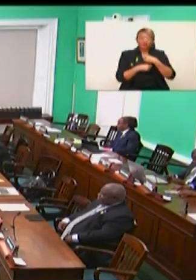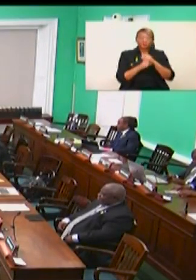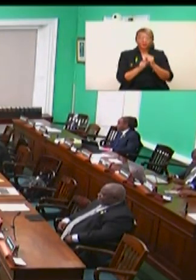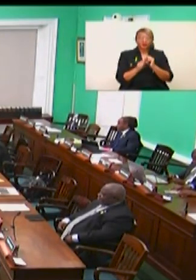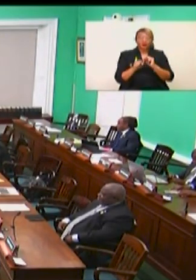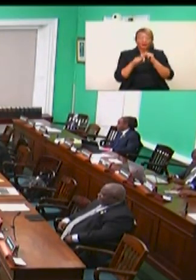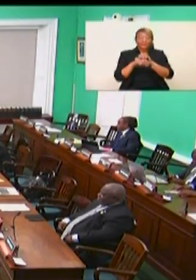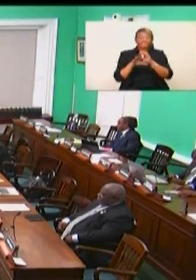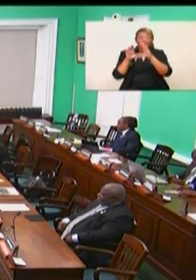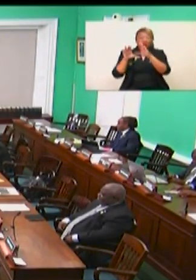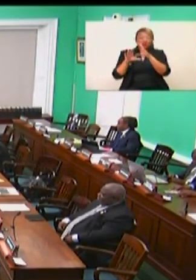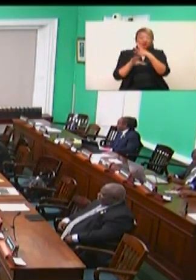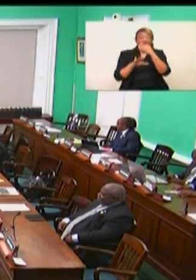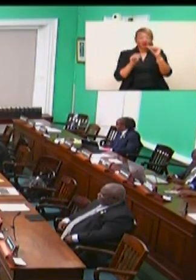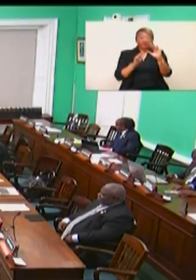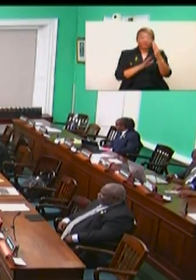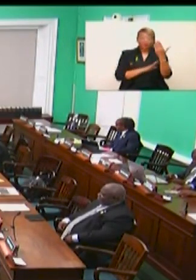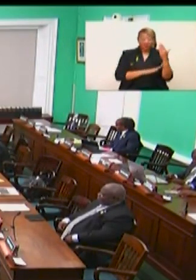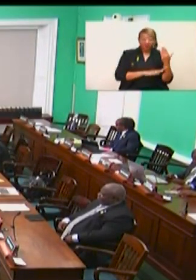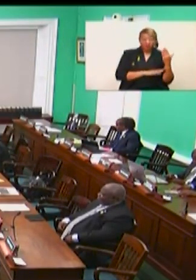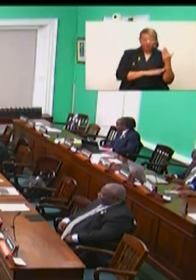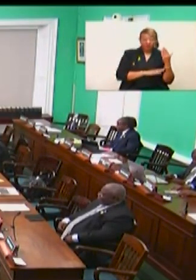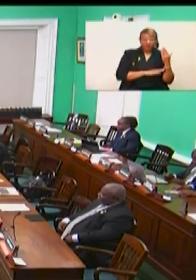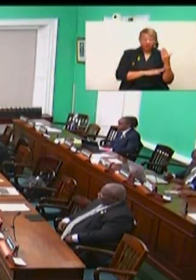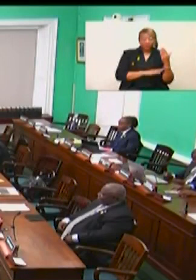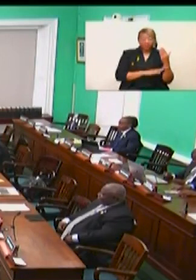mountain out of a mirror. He can blow.